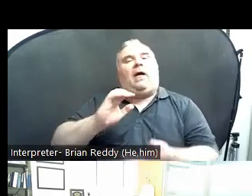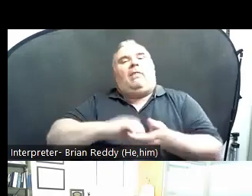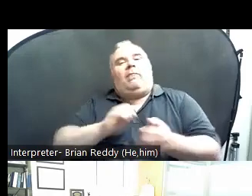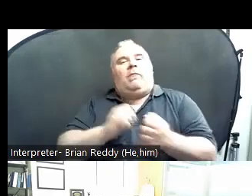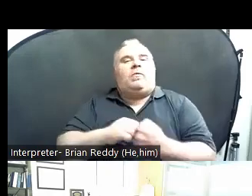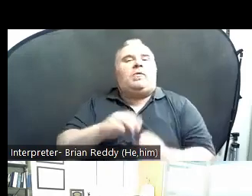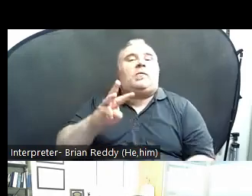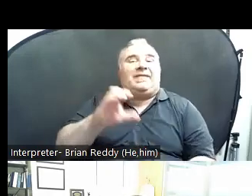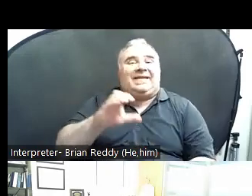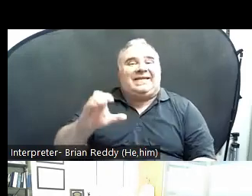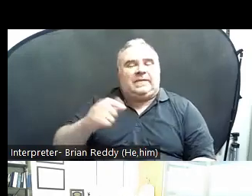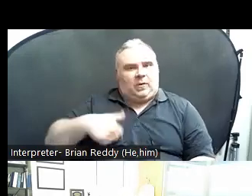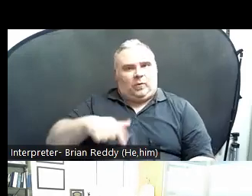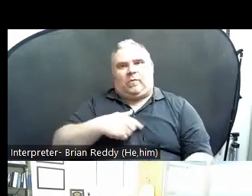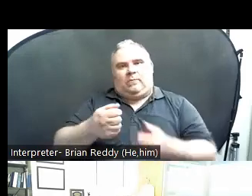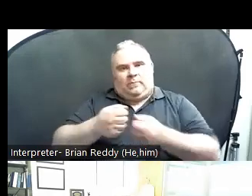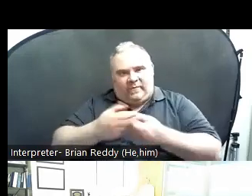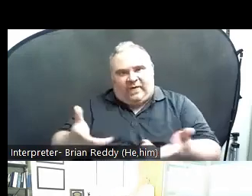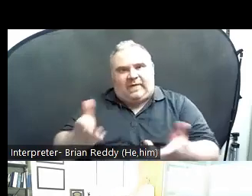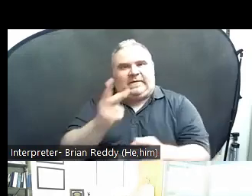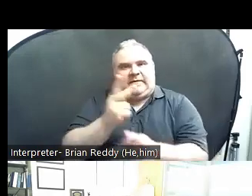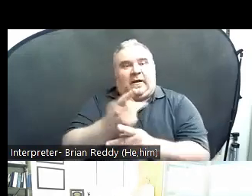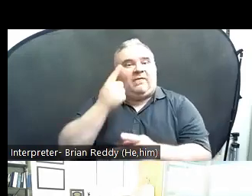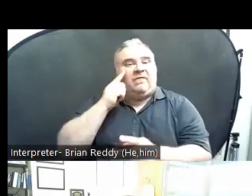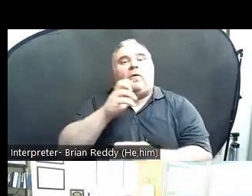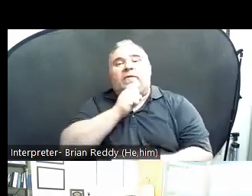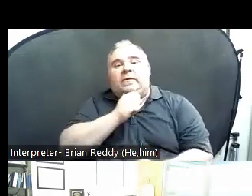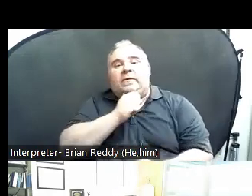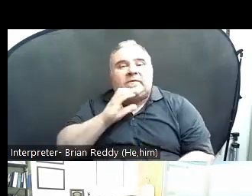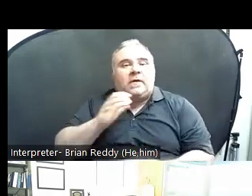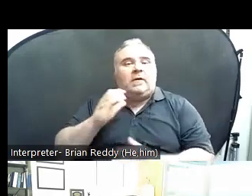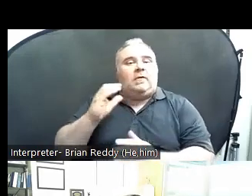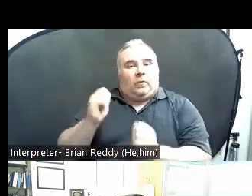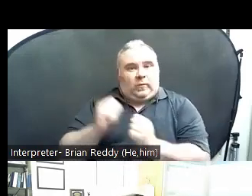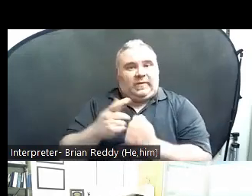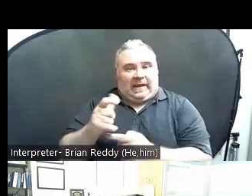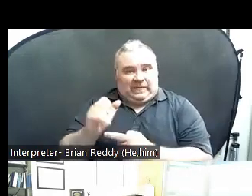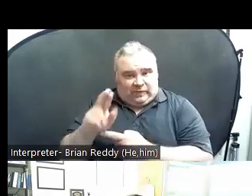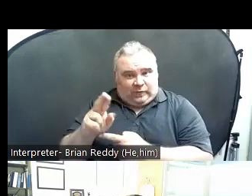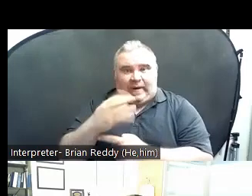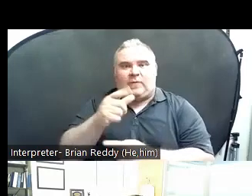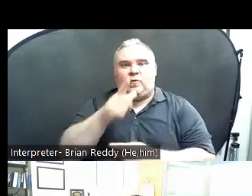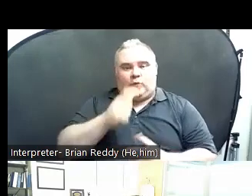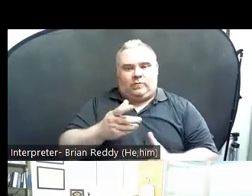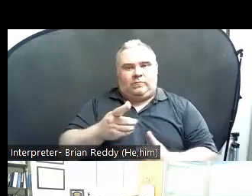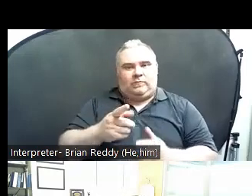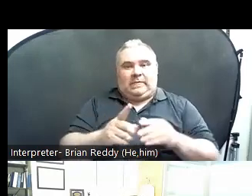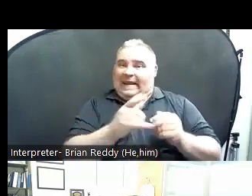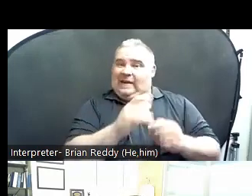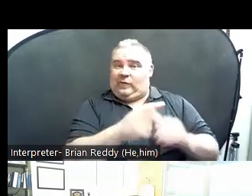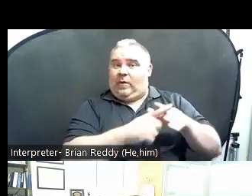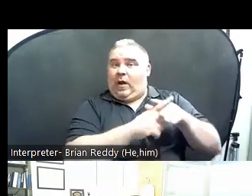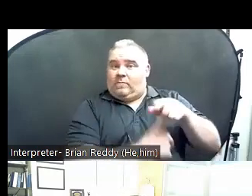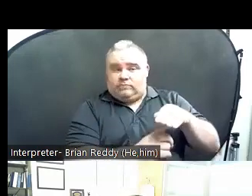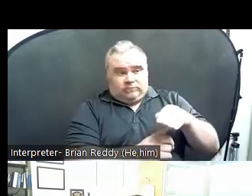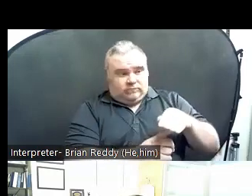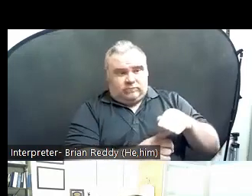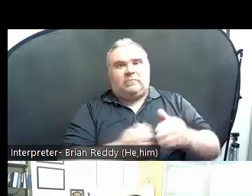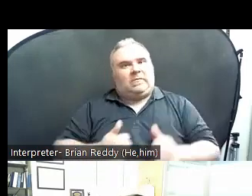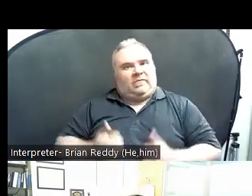Institute, where we provide care for older adults with cancer and cancer survivors. And we used data from that